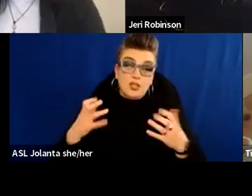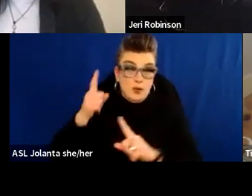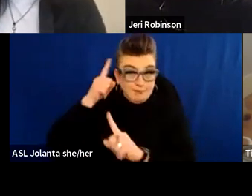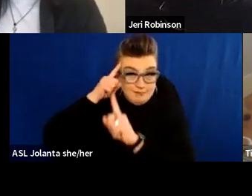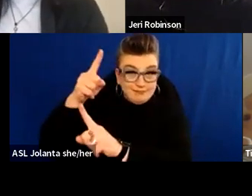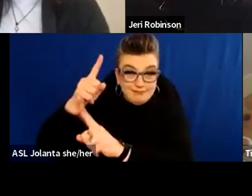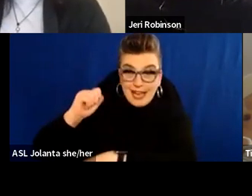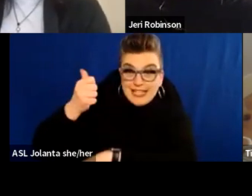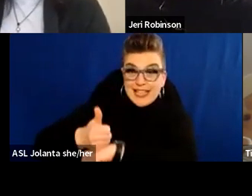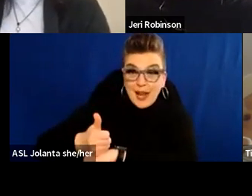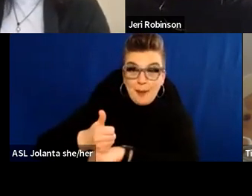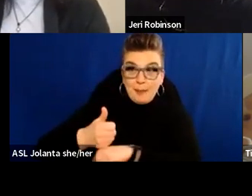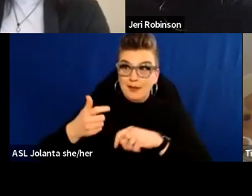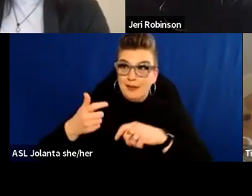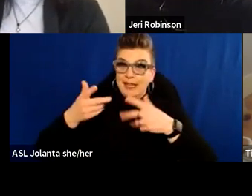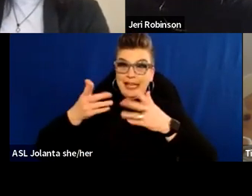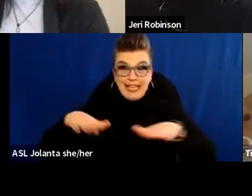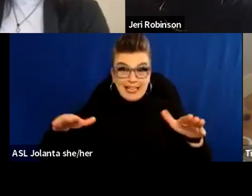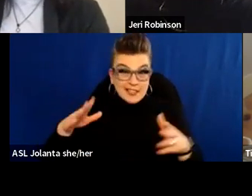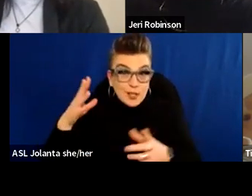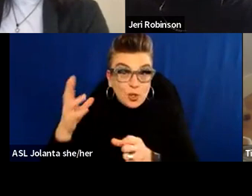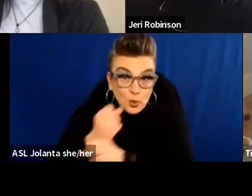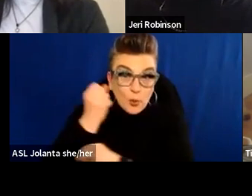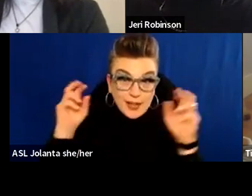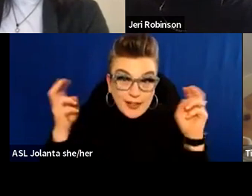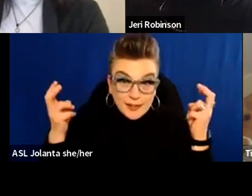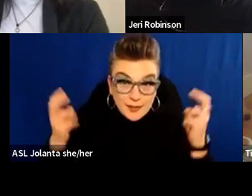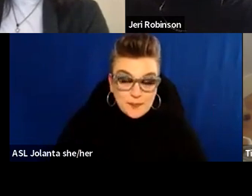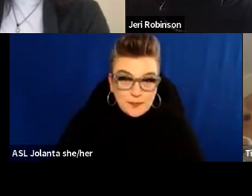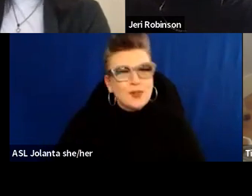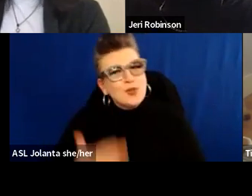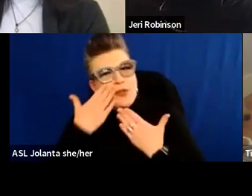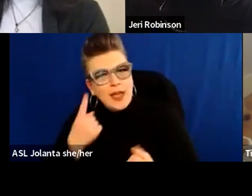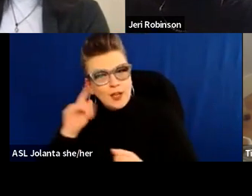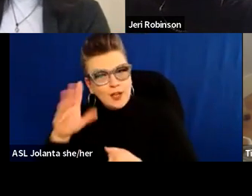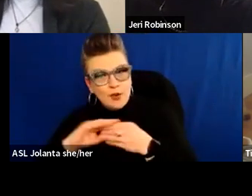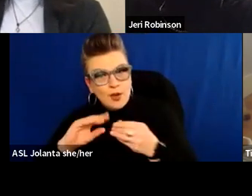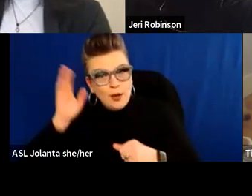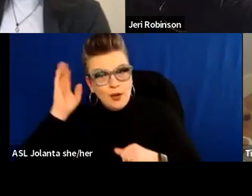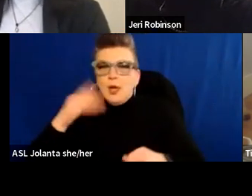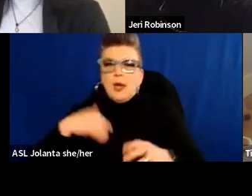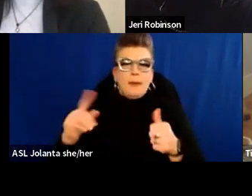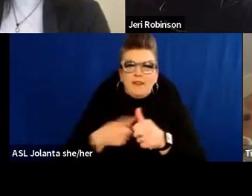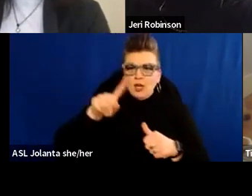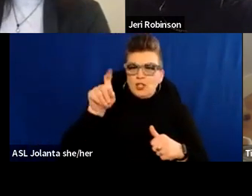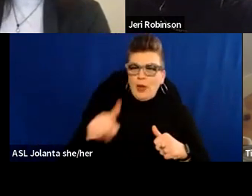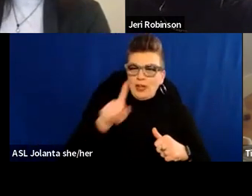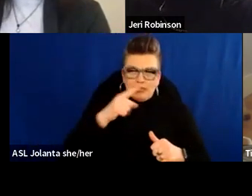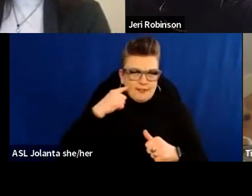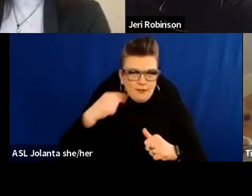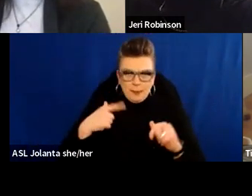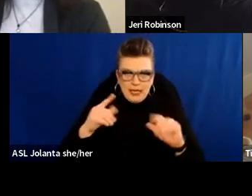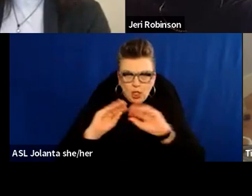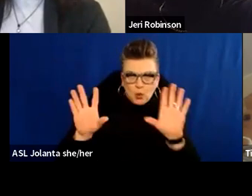win um but thank you so much for the presentation my first question and i'm and i'm trying to understand sort of the the looking